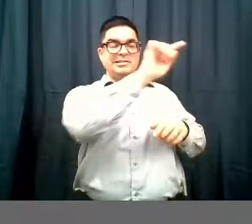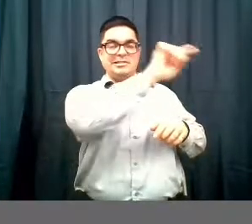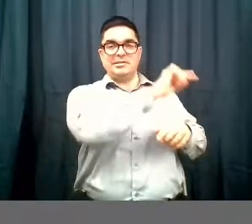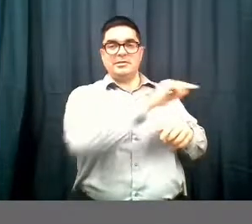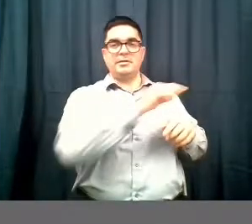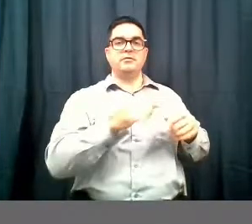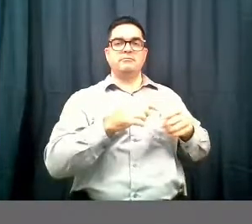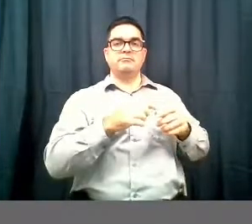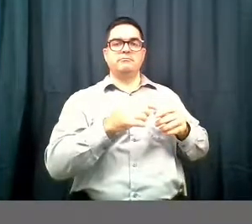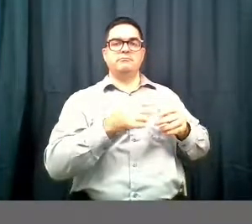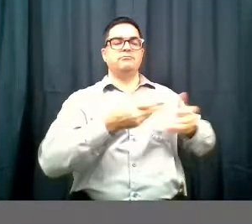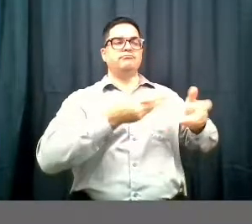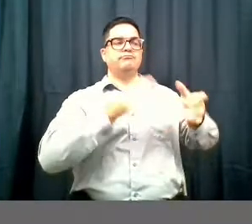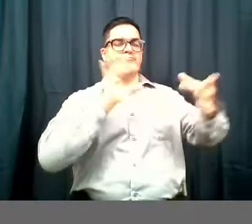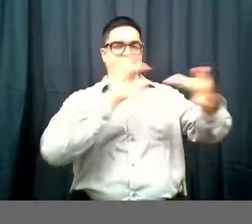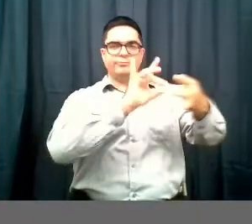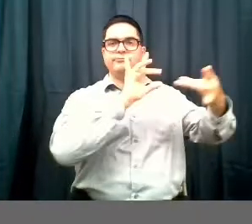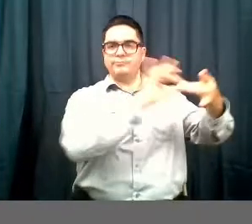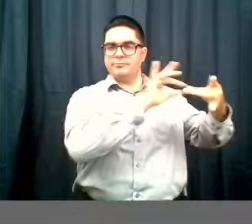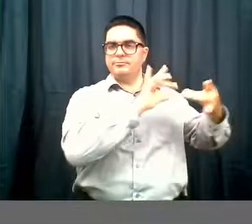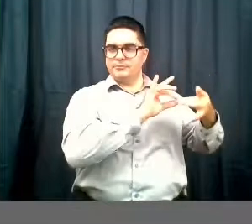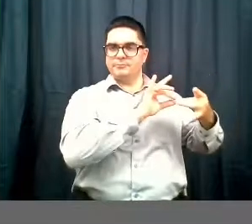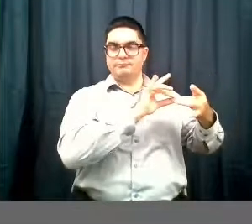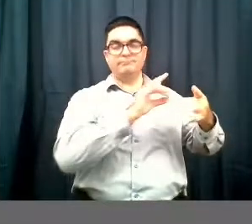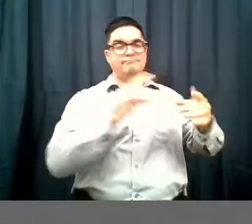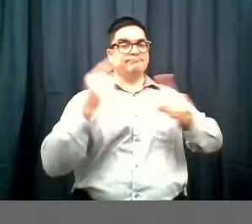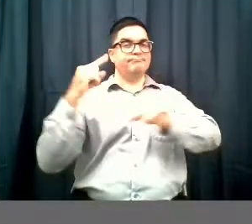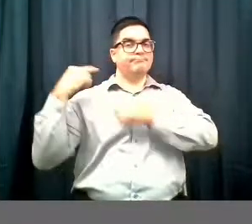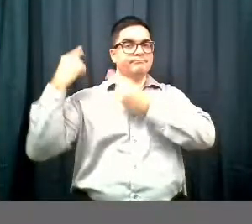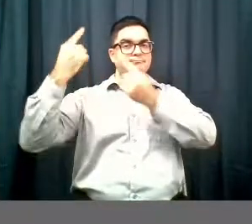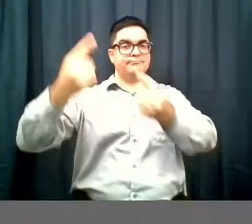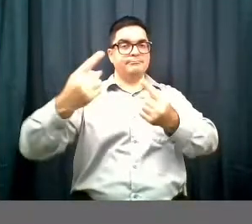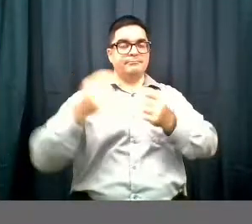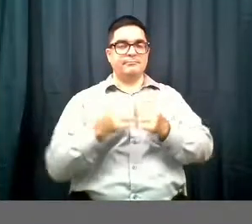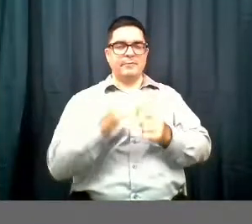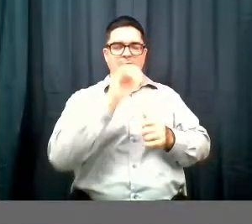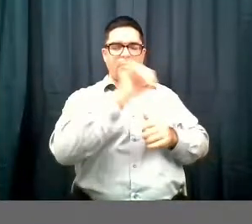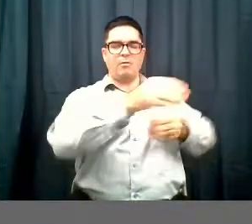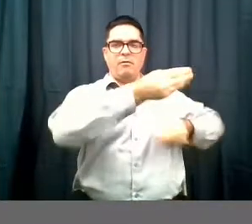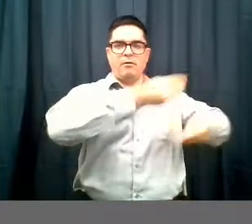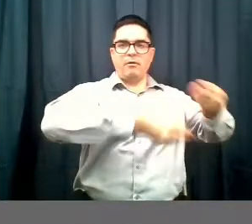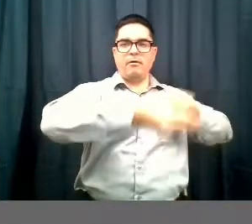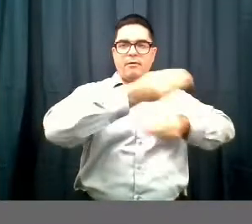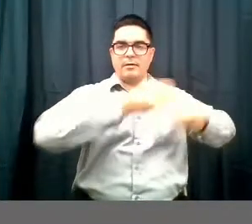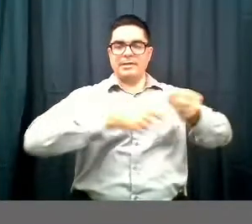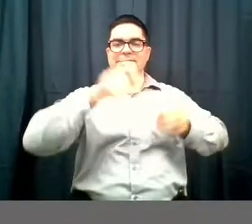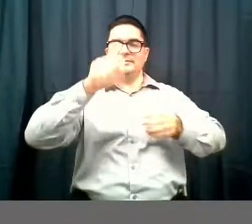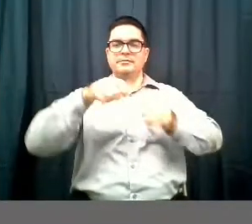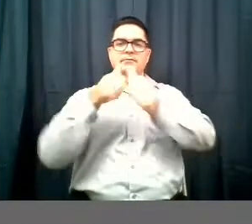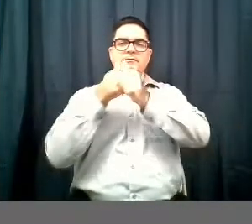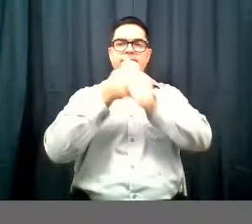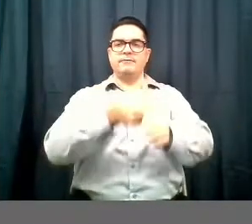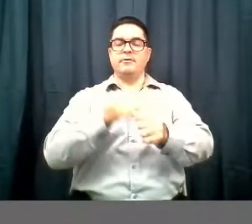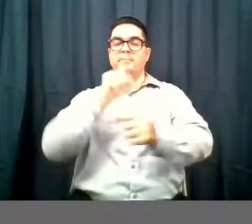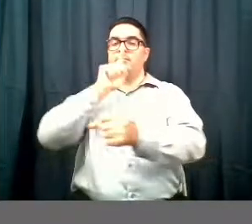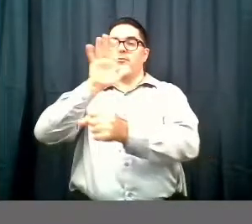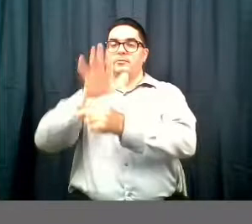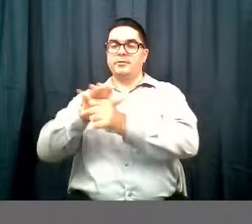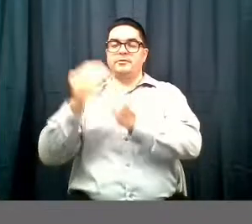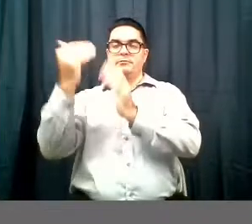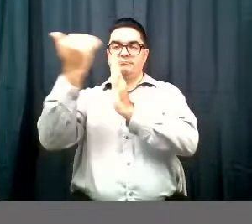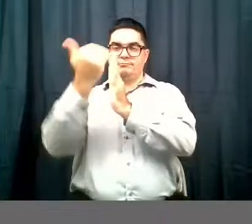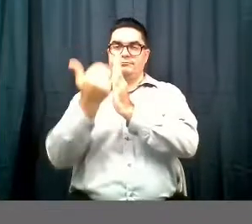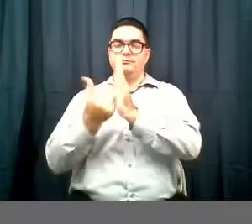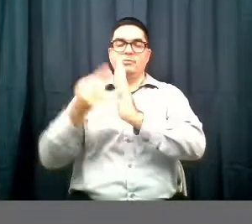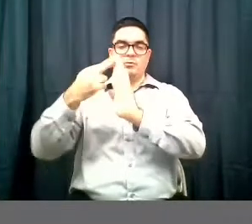time. Importantly, however, those negotiations must be done in the context of the guardrails laid out by Promesa. Towards that end, one of the most